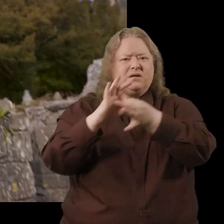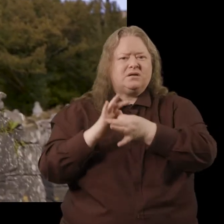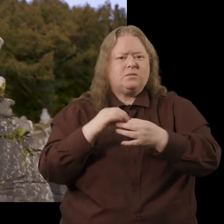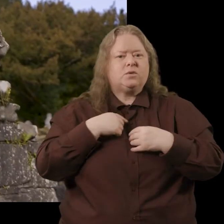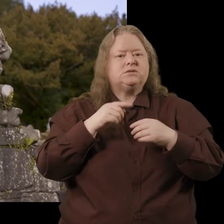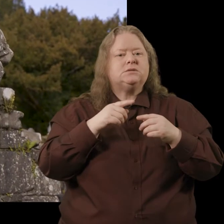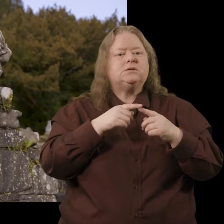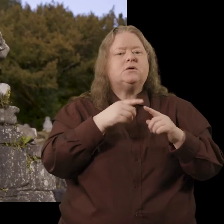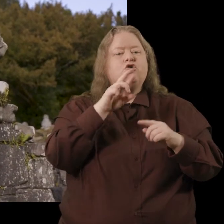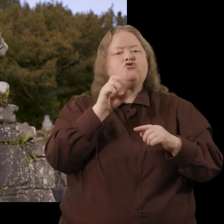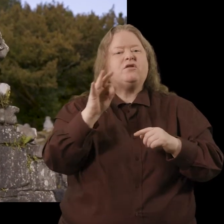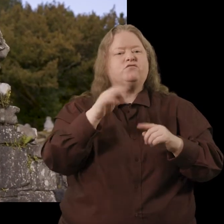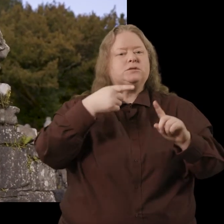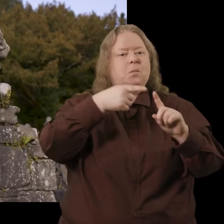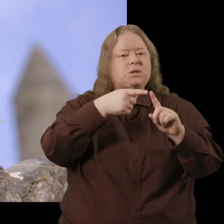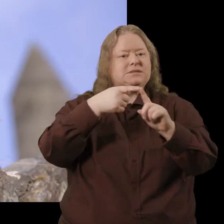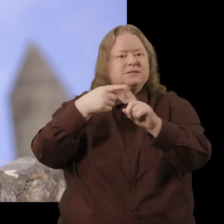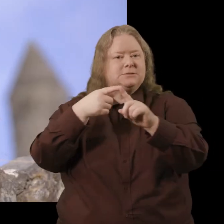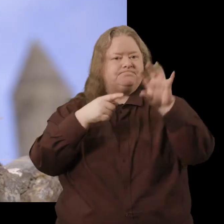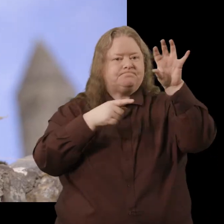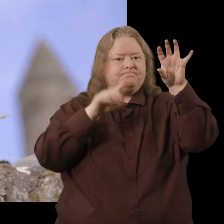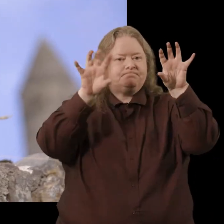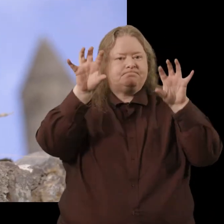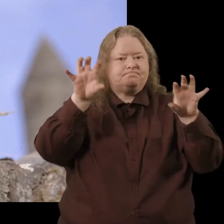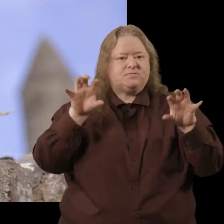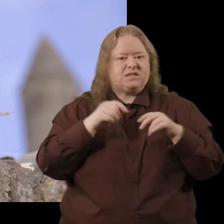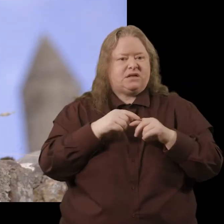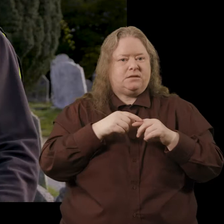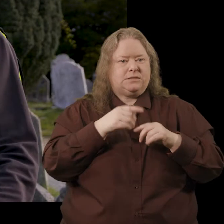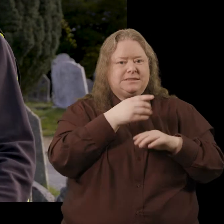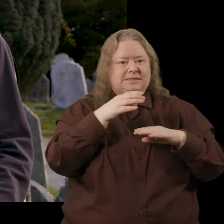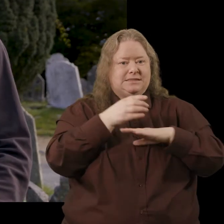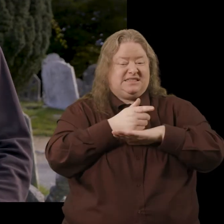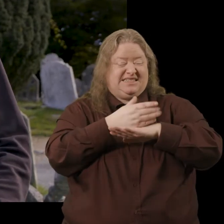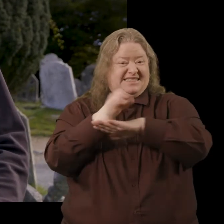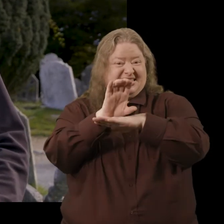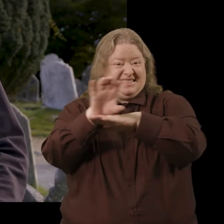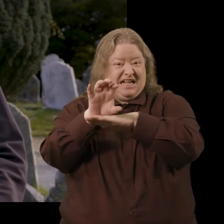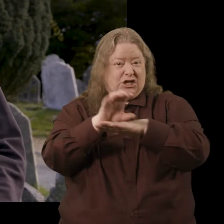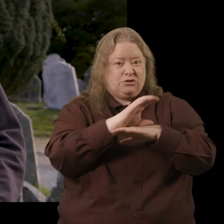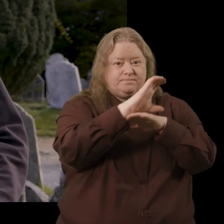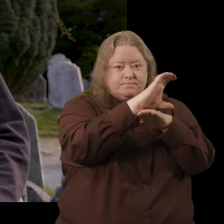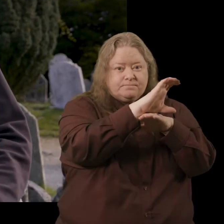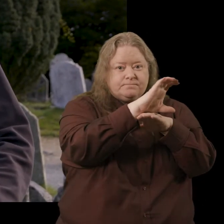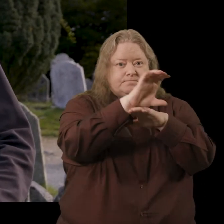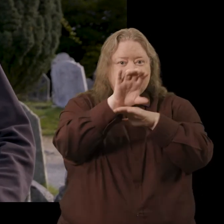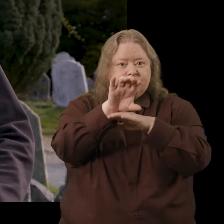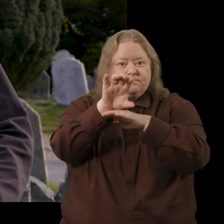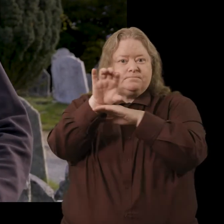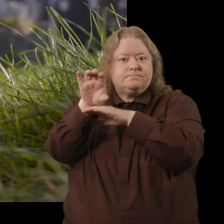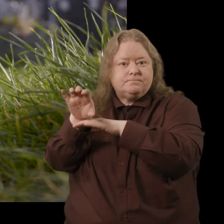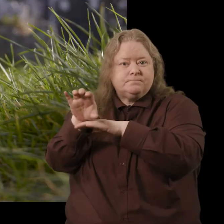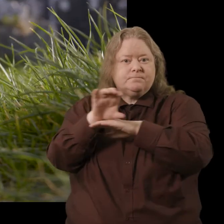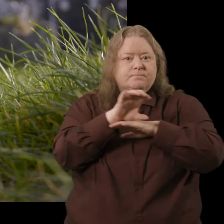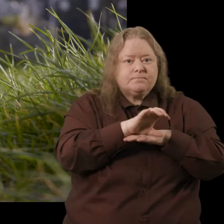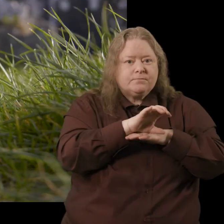I've set out a framework of reference points, which guy can then take the scanner and move it to the other side of the building, scan that facade,